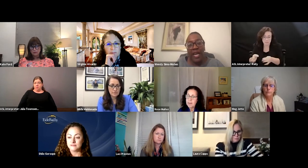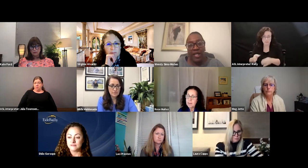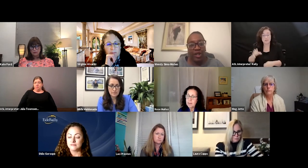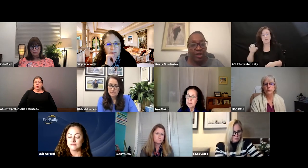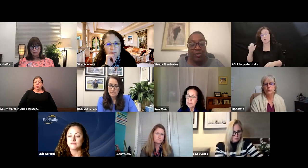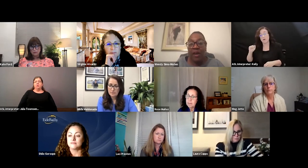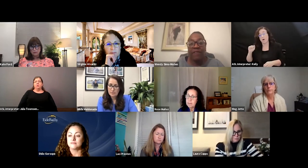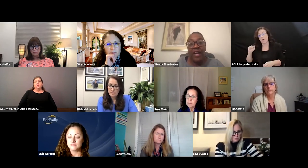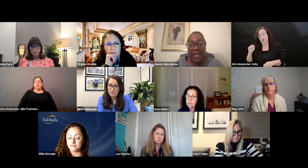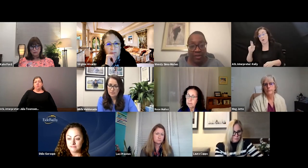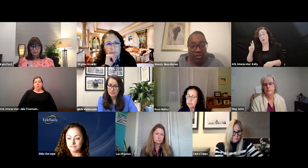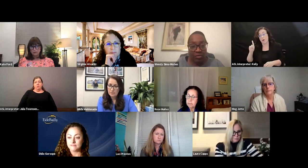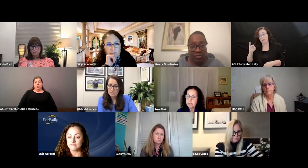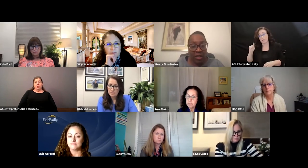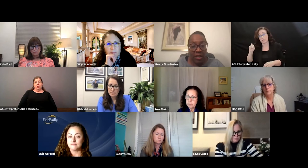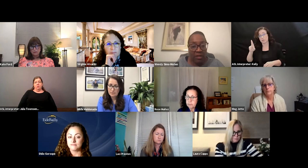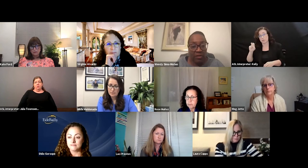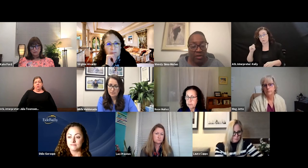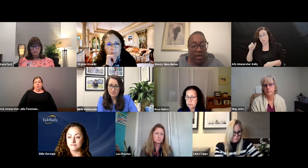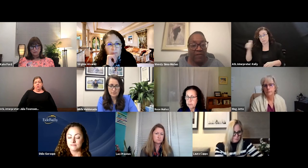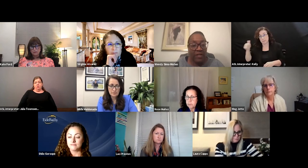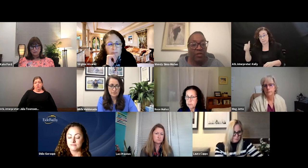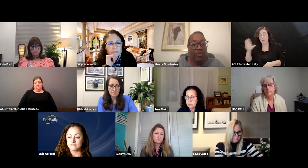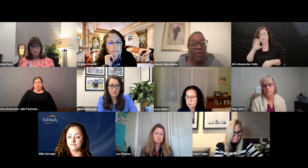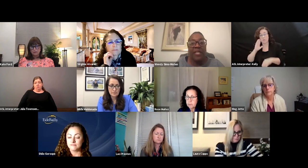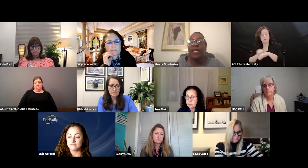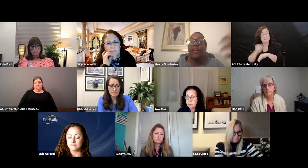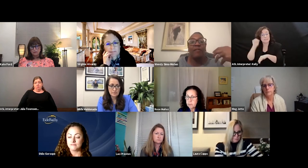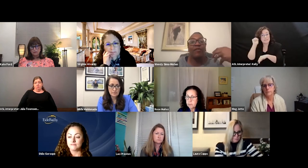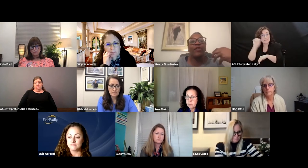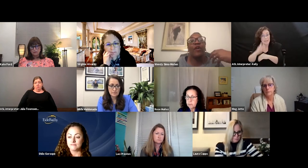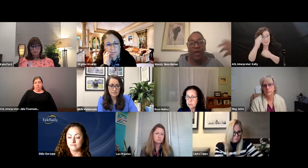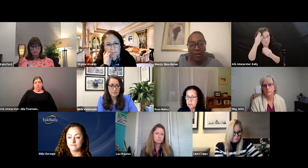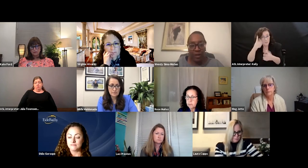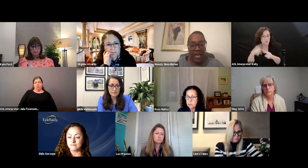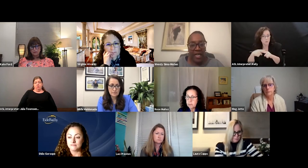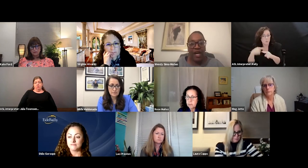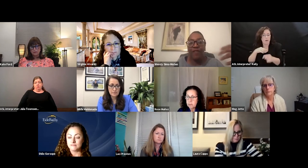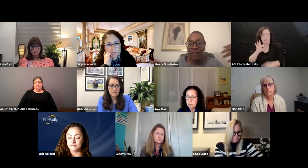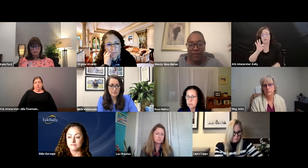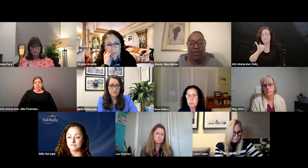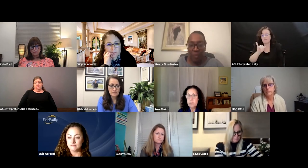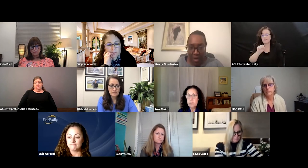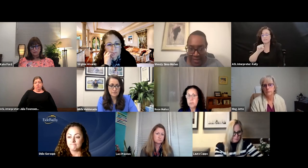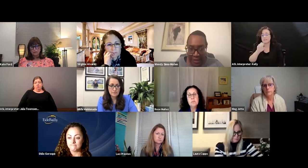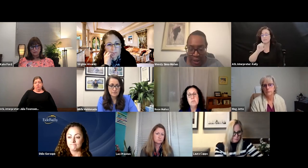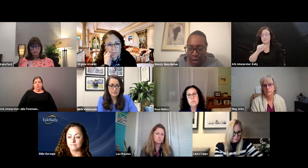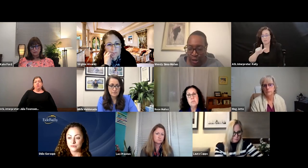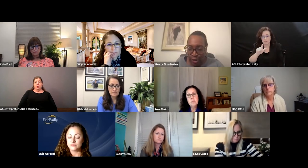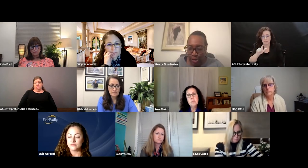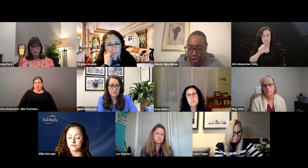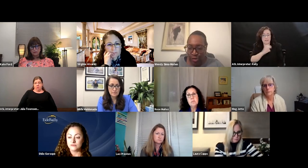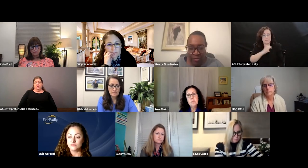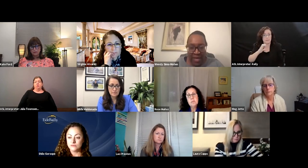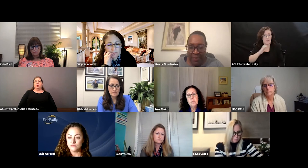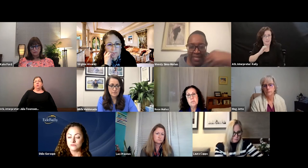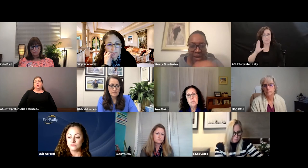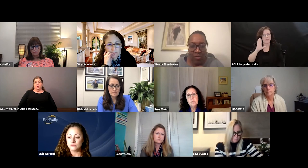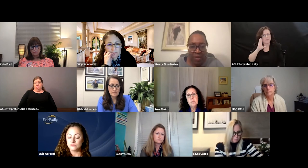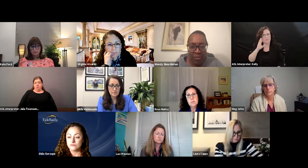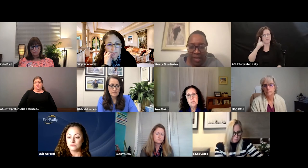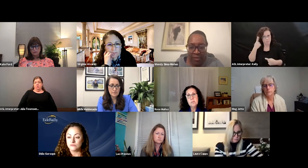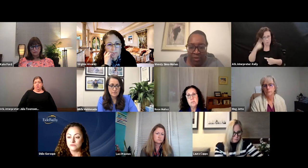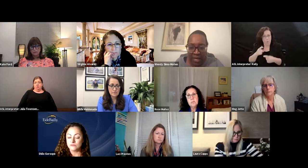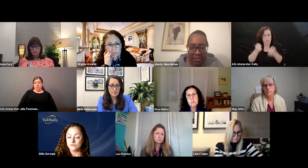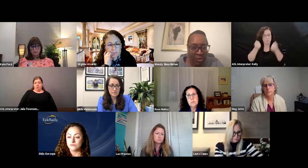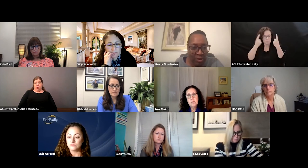communication to our financial uh to our fiscal committee of their understanding of our fiscal process do you do that because i don't